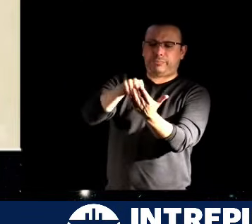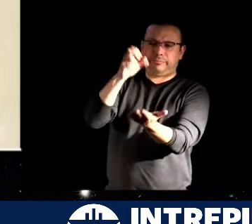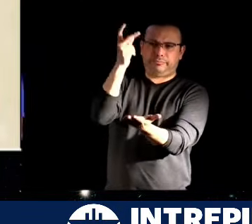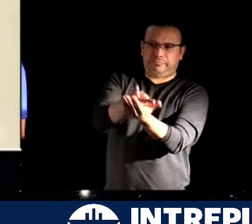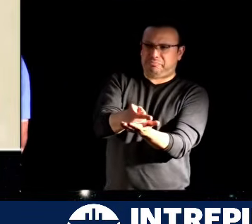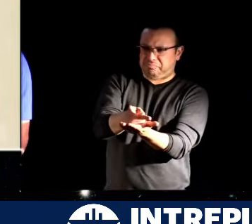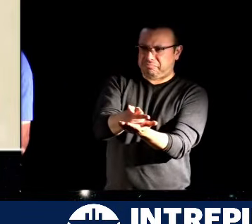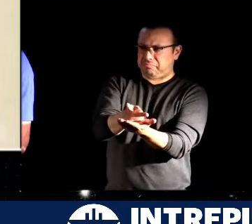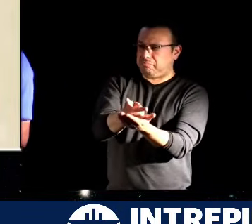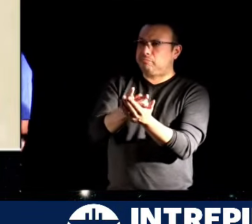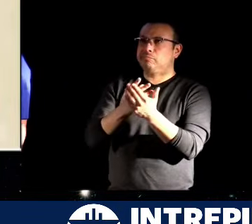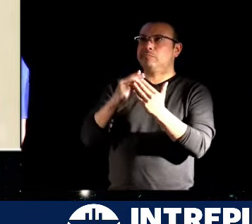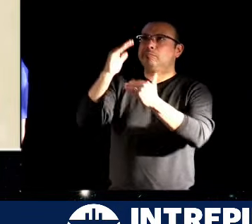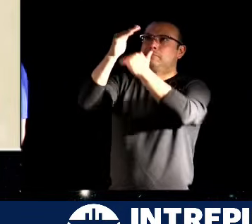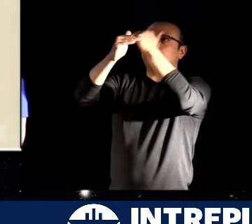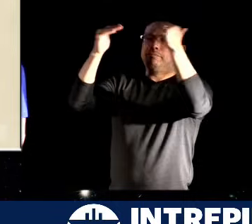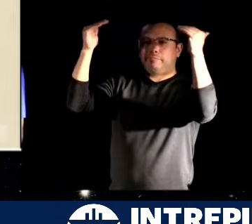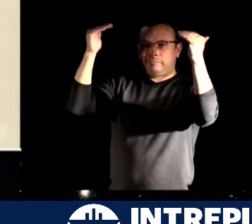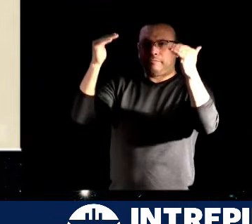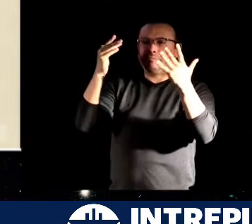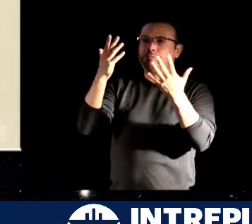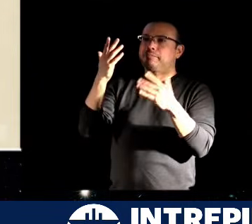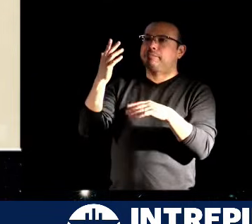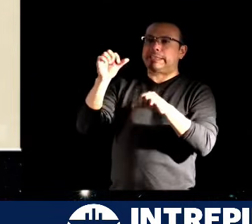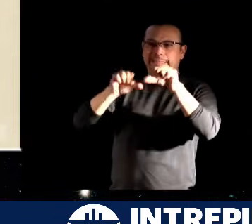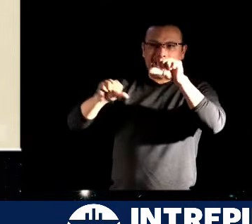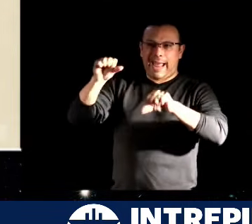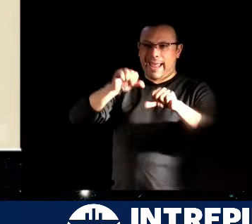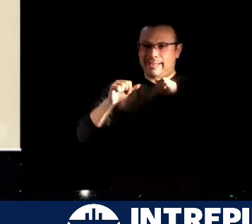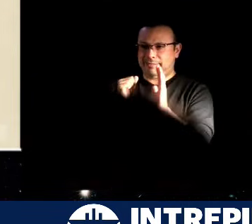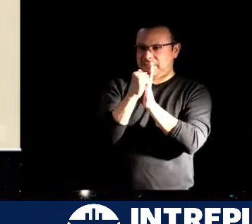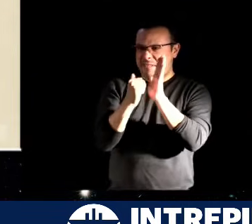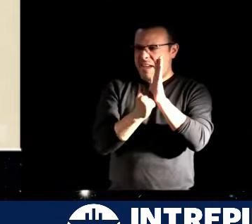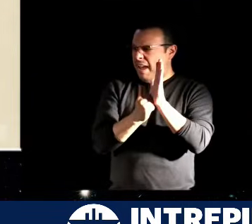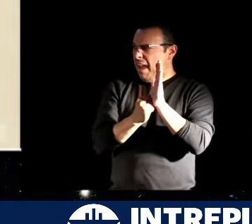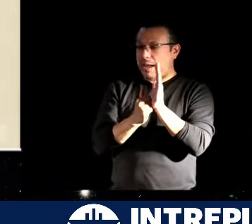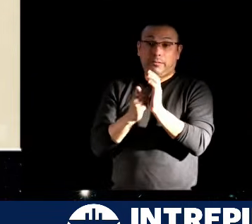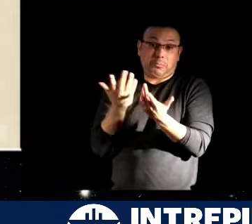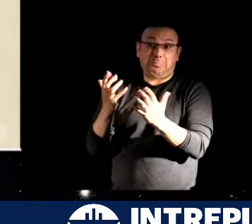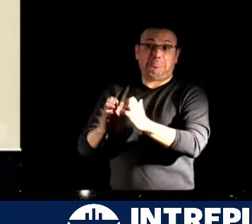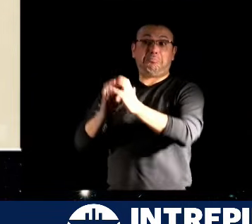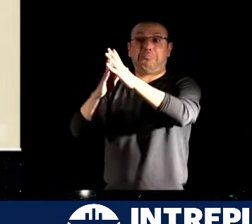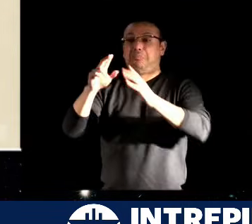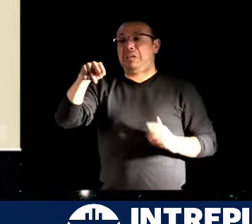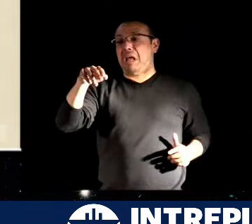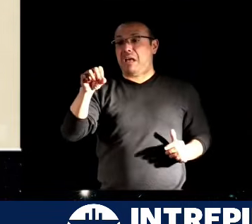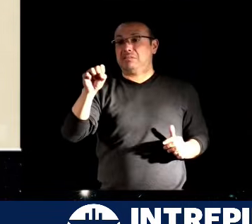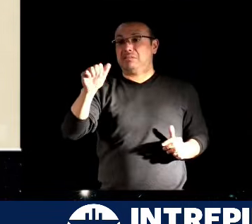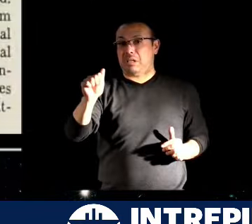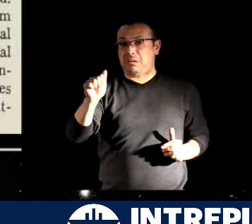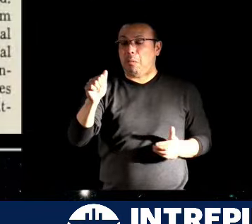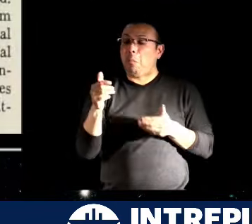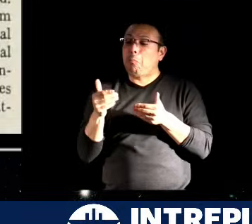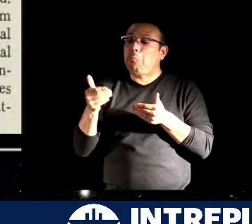which really created NASA. Just a few months after that, NASA's doors opened for business.